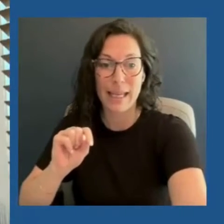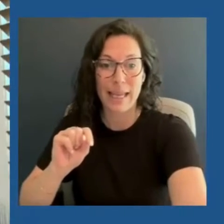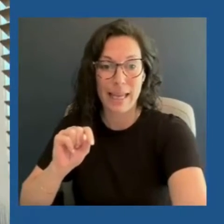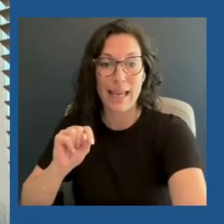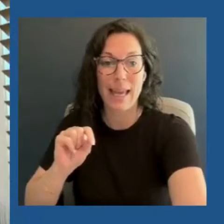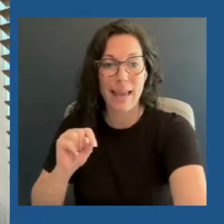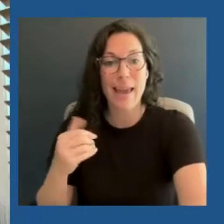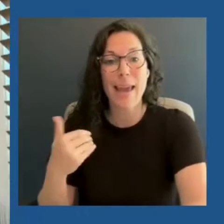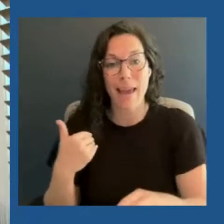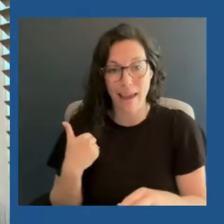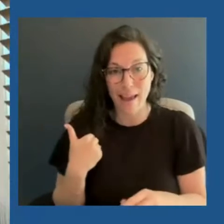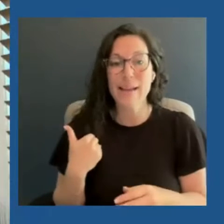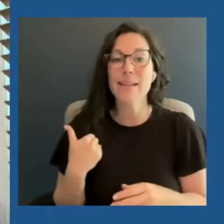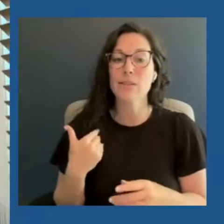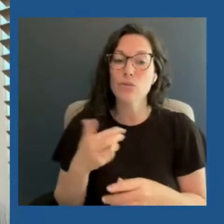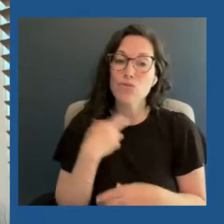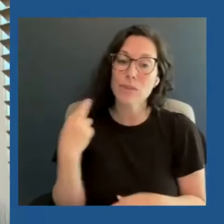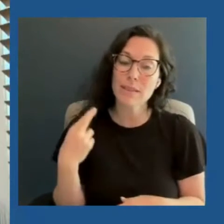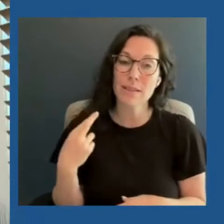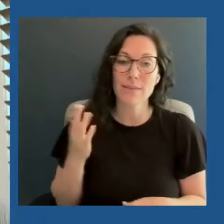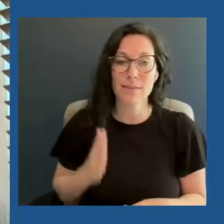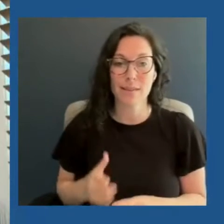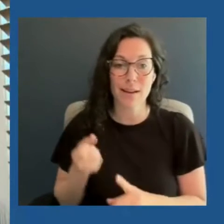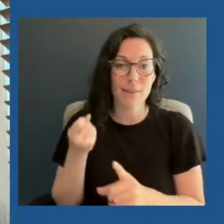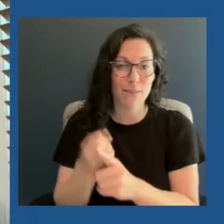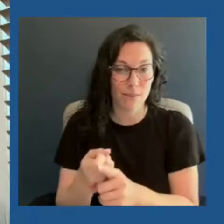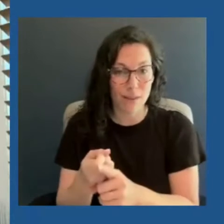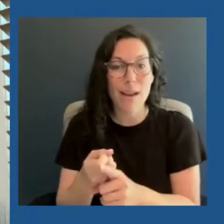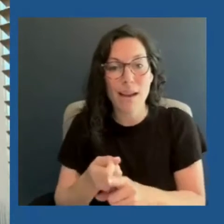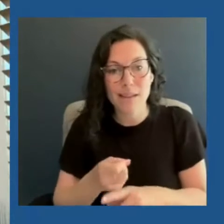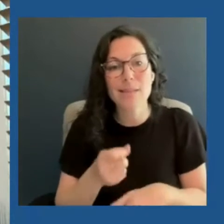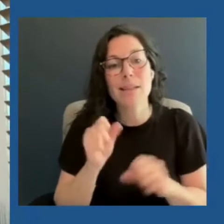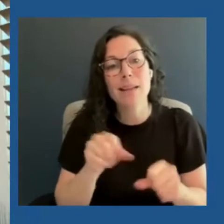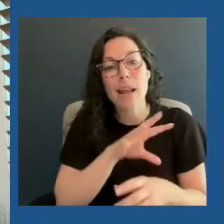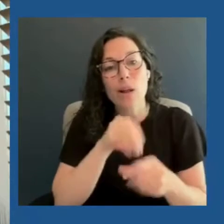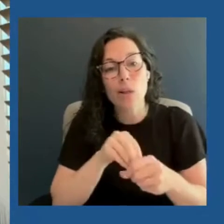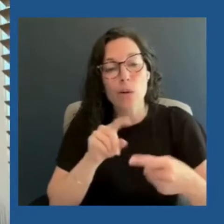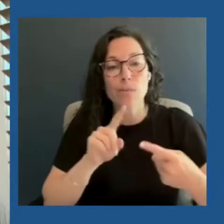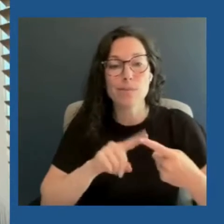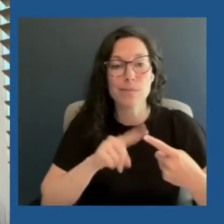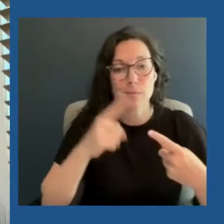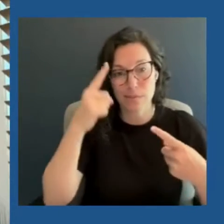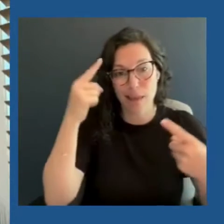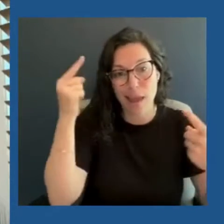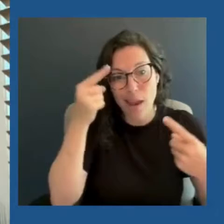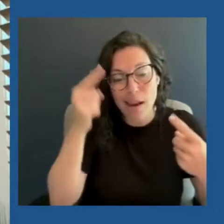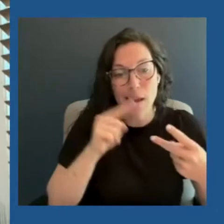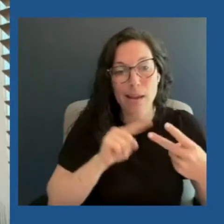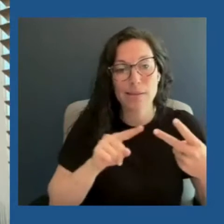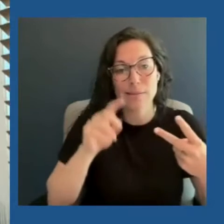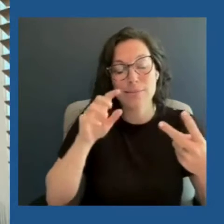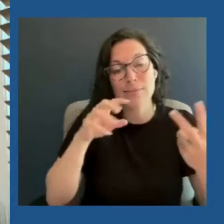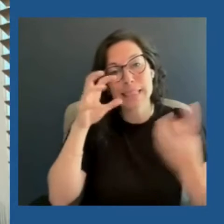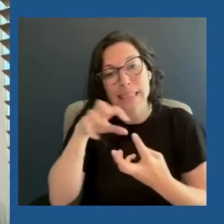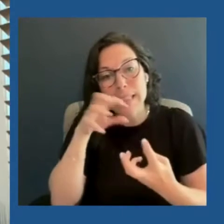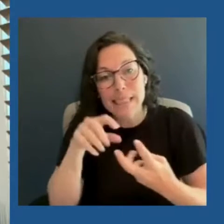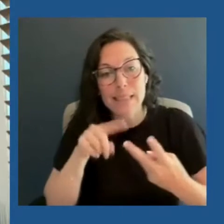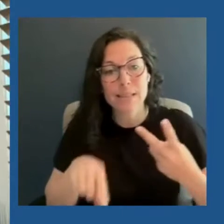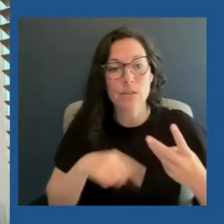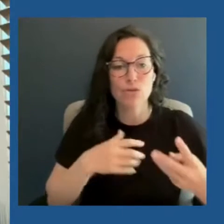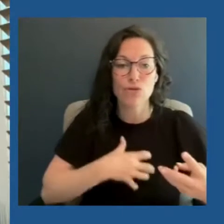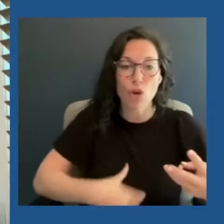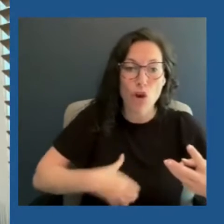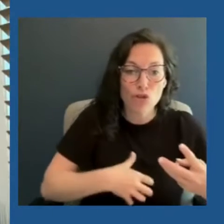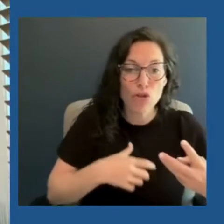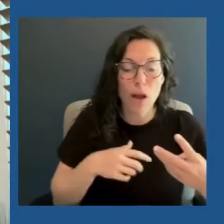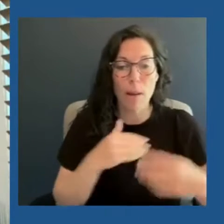the induction of a seizure. These side effects can include headache, dizziness, nausea, muscle aches or